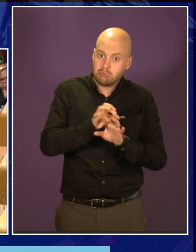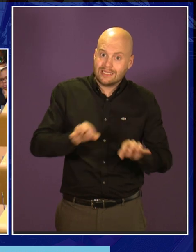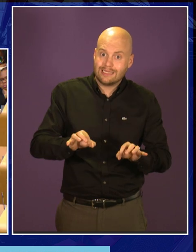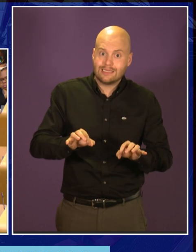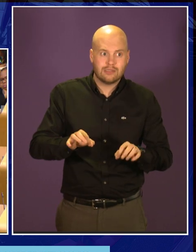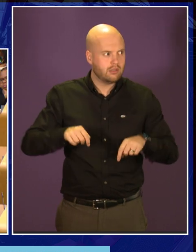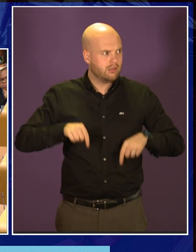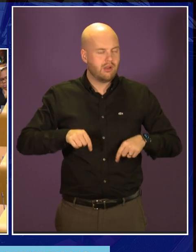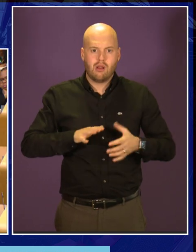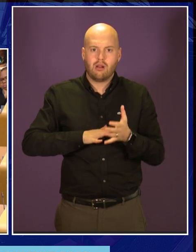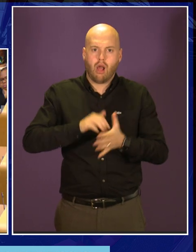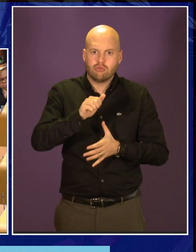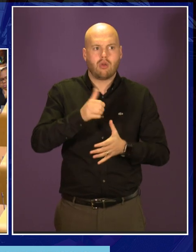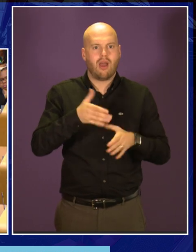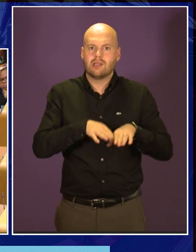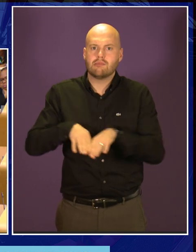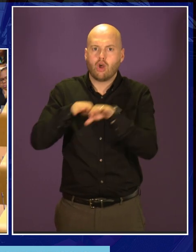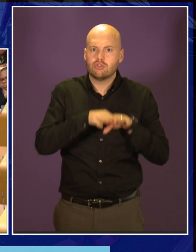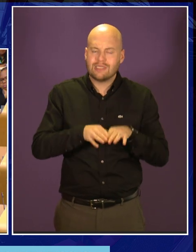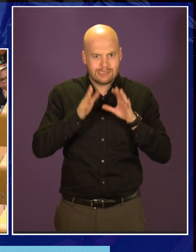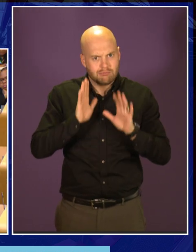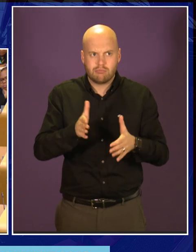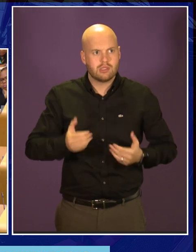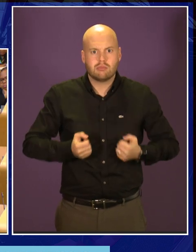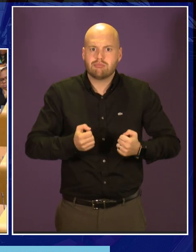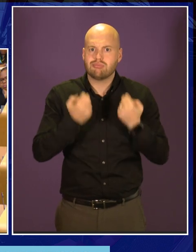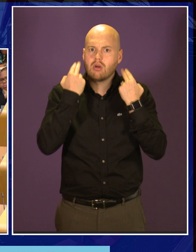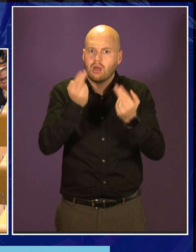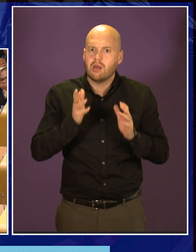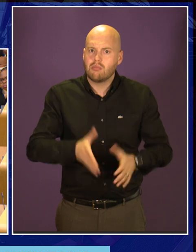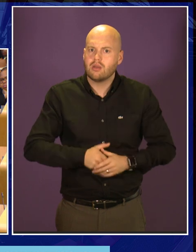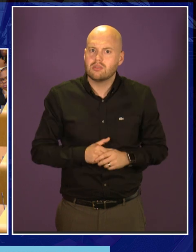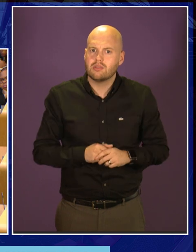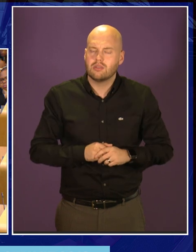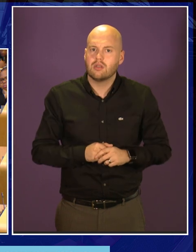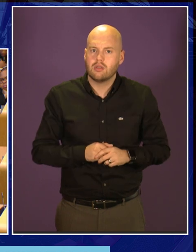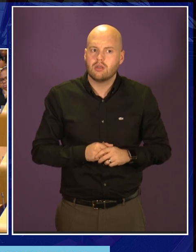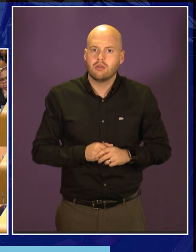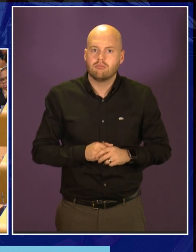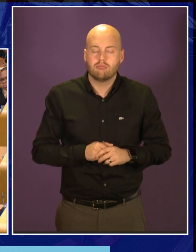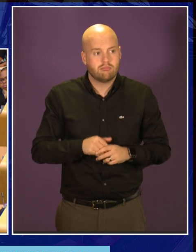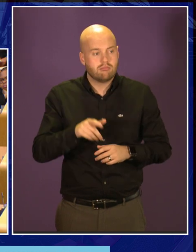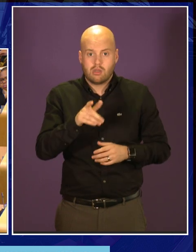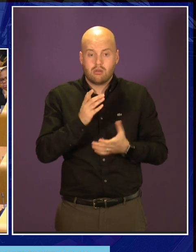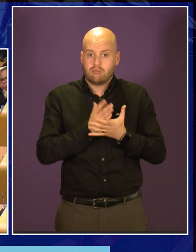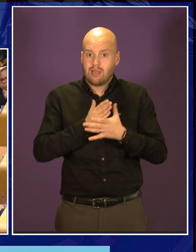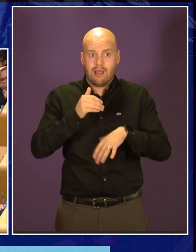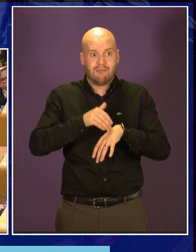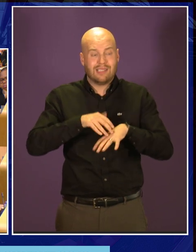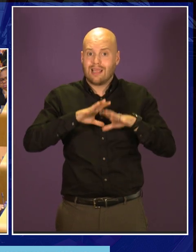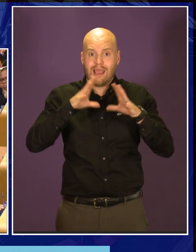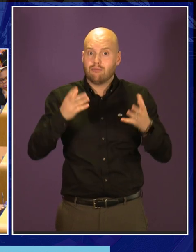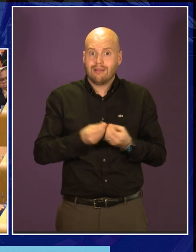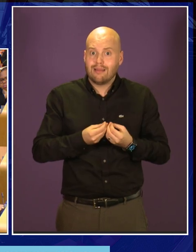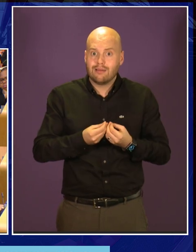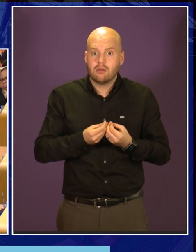must take center stage. And culture generally embodied all our way of life, the way we eat today. Today in my country, more